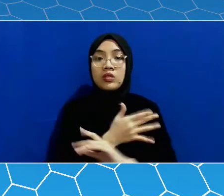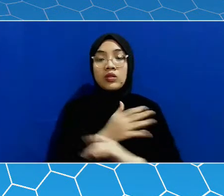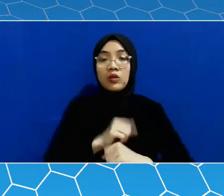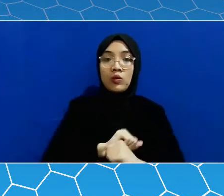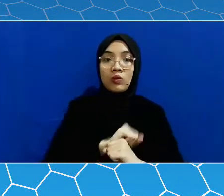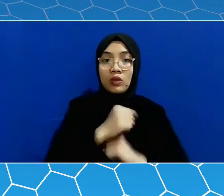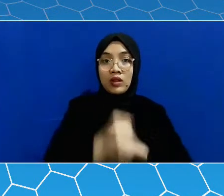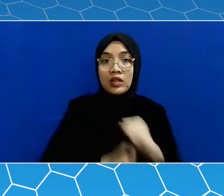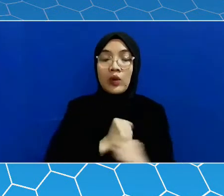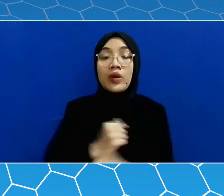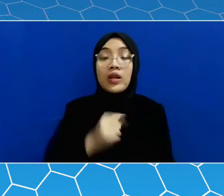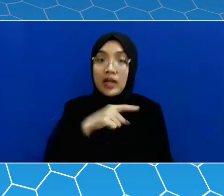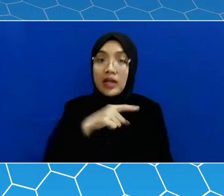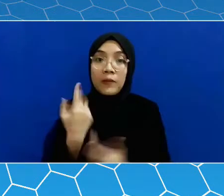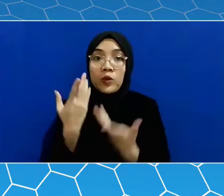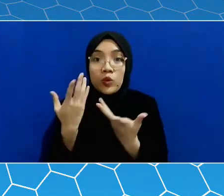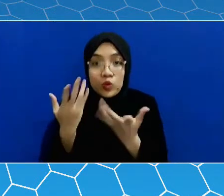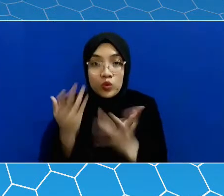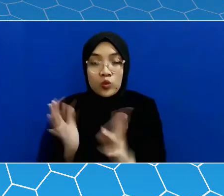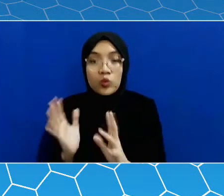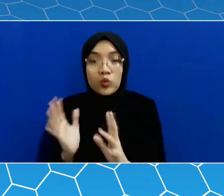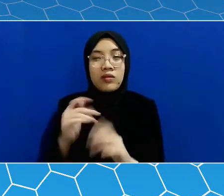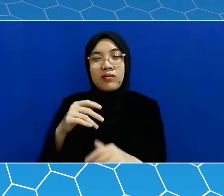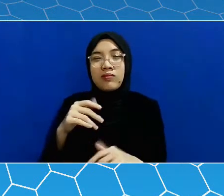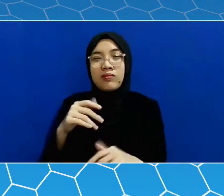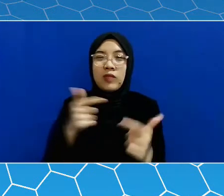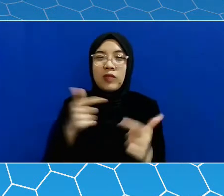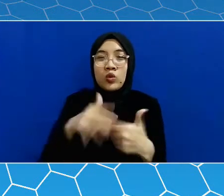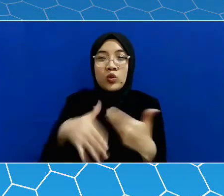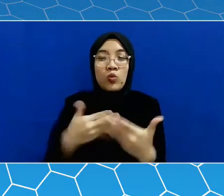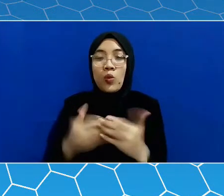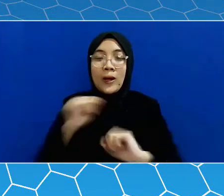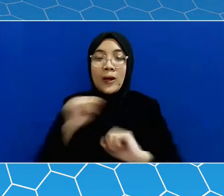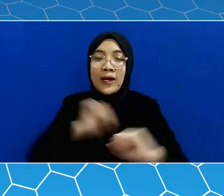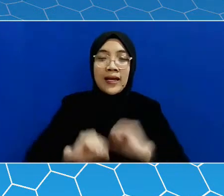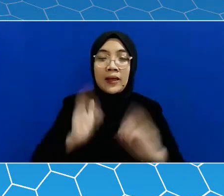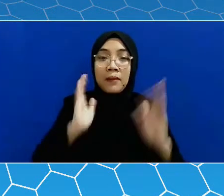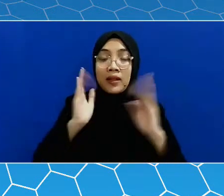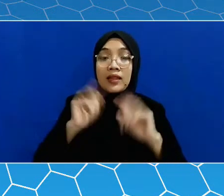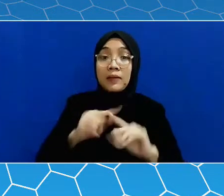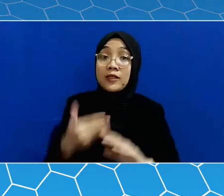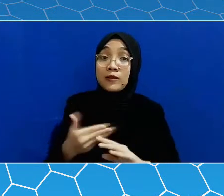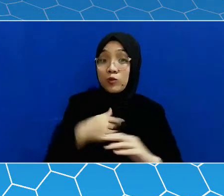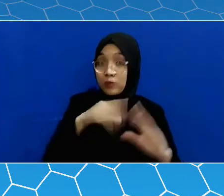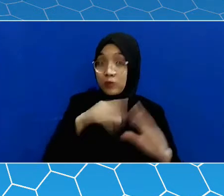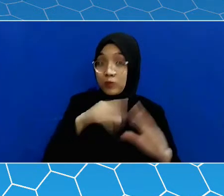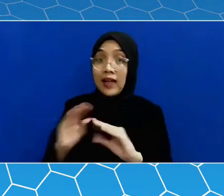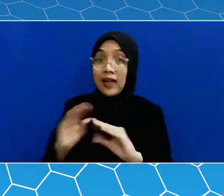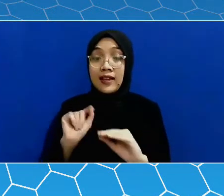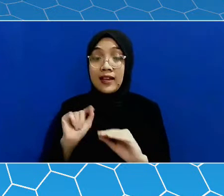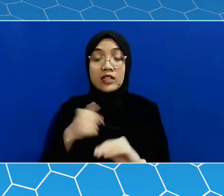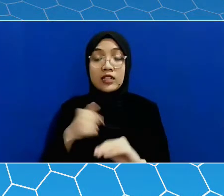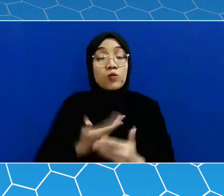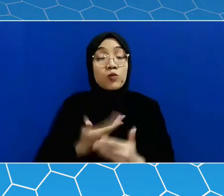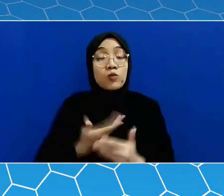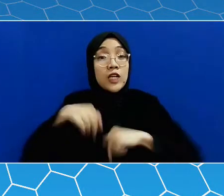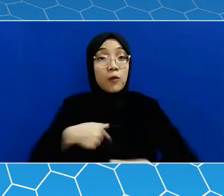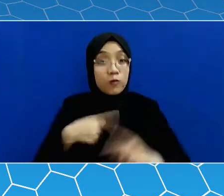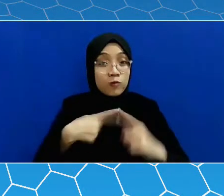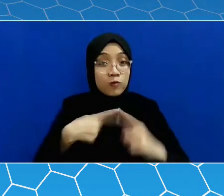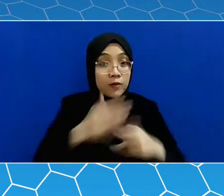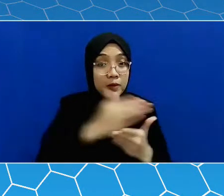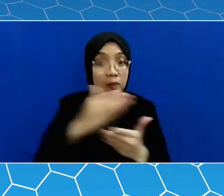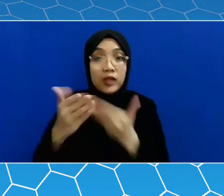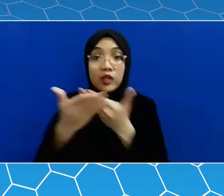whole activities. But before I move on to discuss about that matters, and perhaps I would like to share with you what are